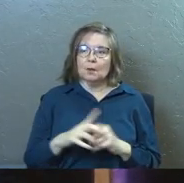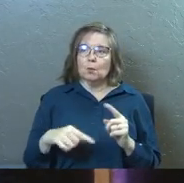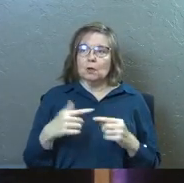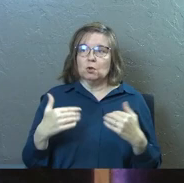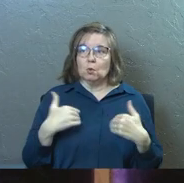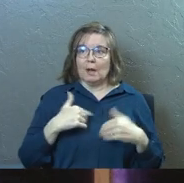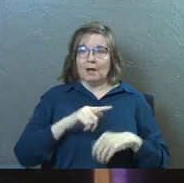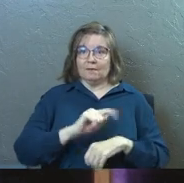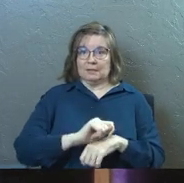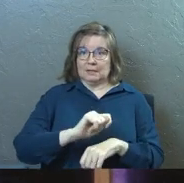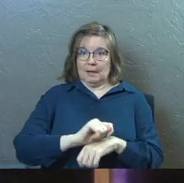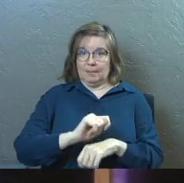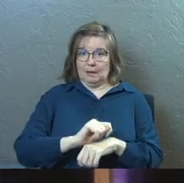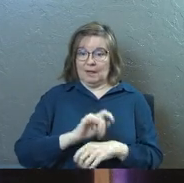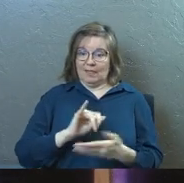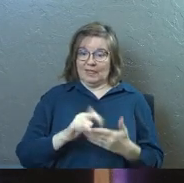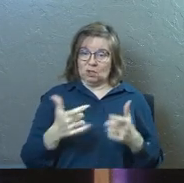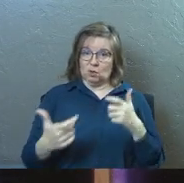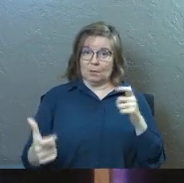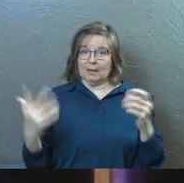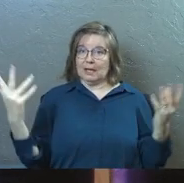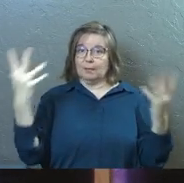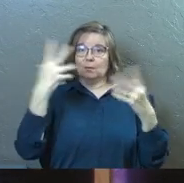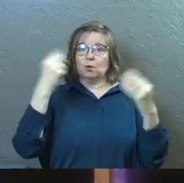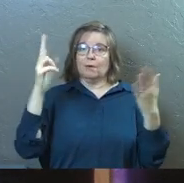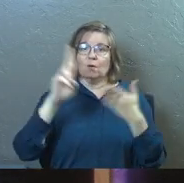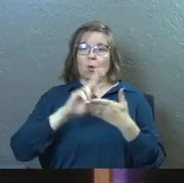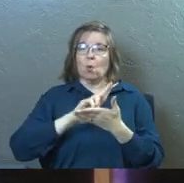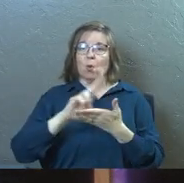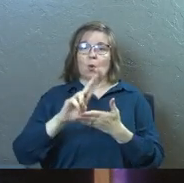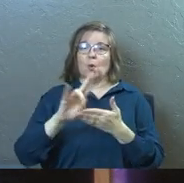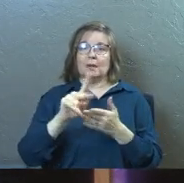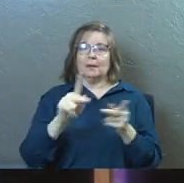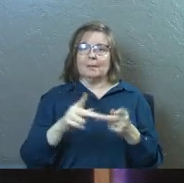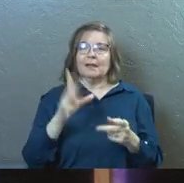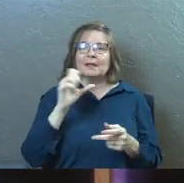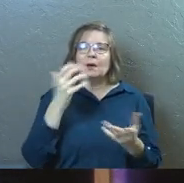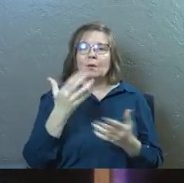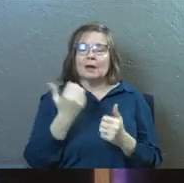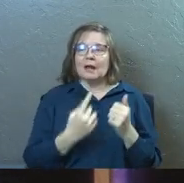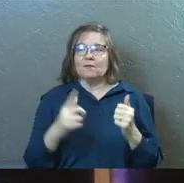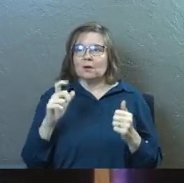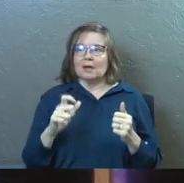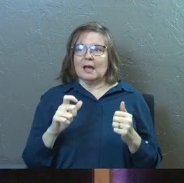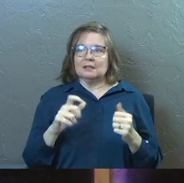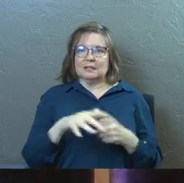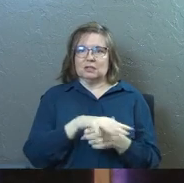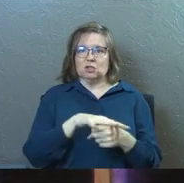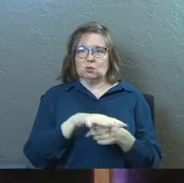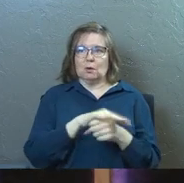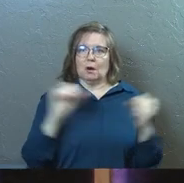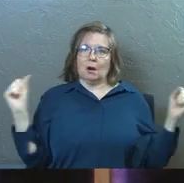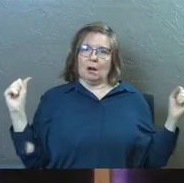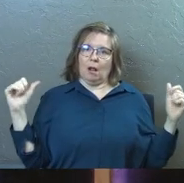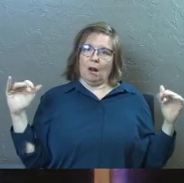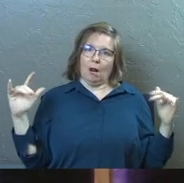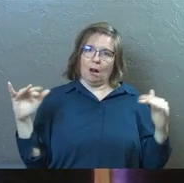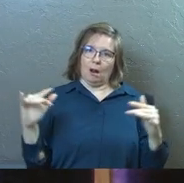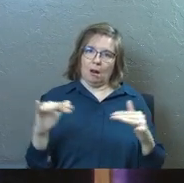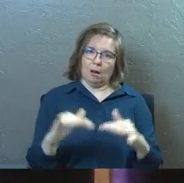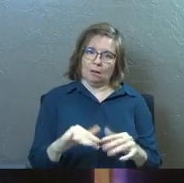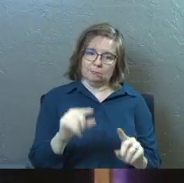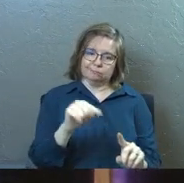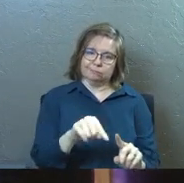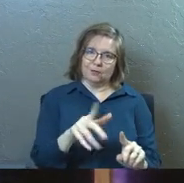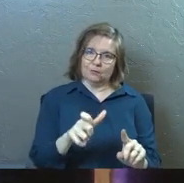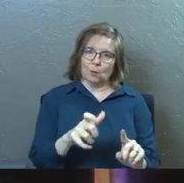When you've got a temple and that's your big, beautiful, holy place, then guess what? Everybody's got to geographically travel to it